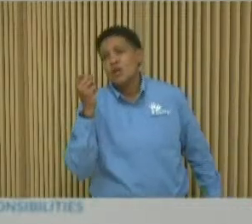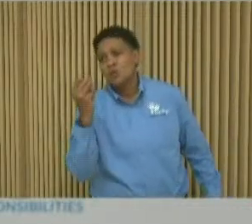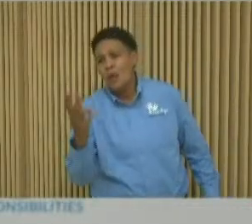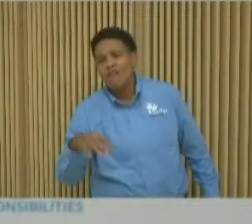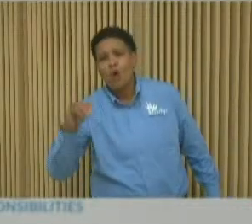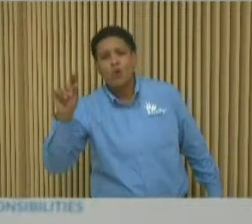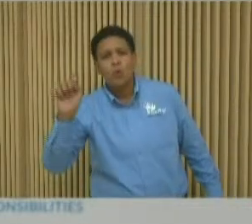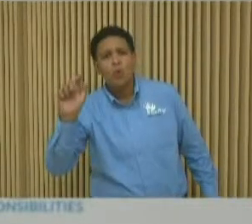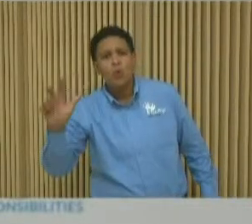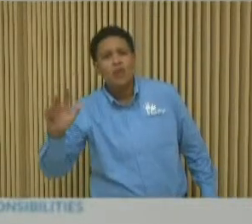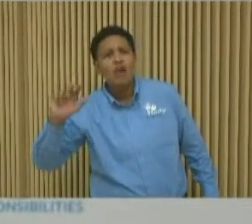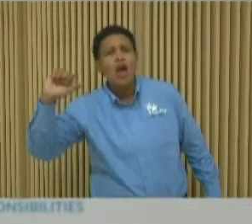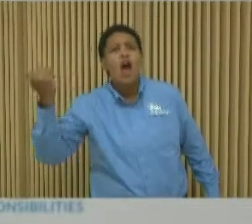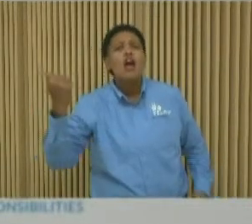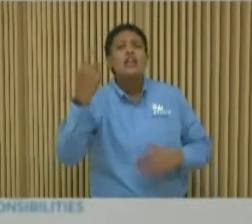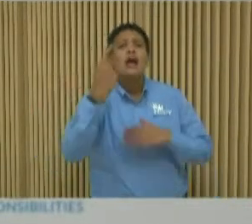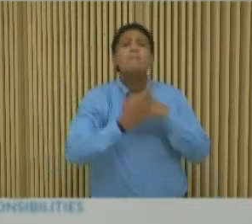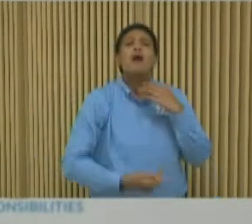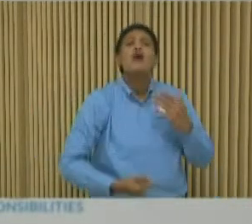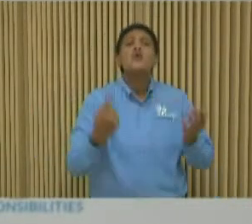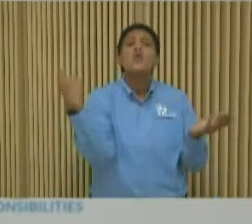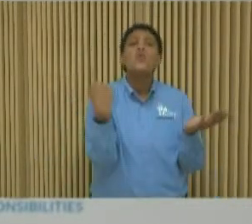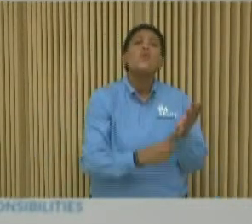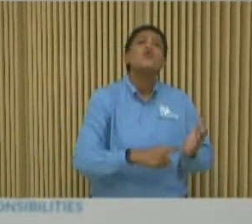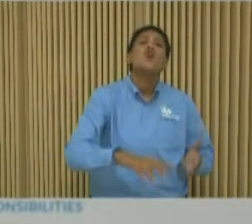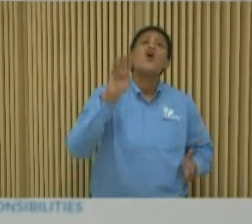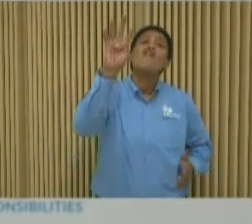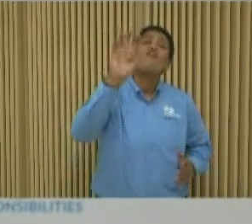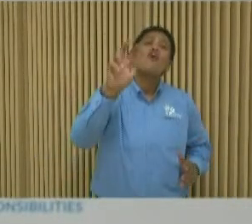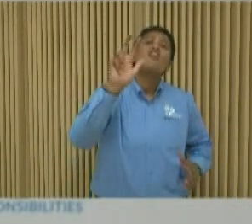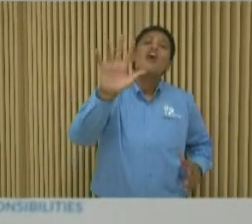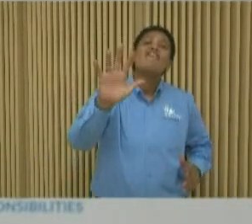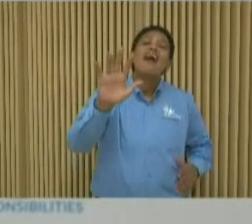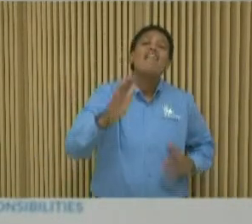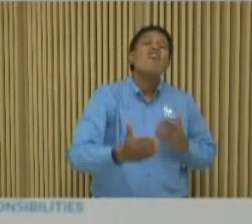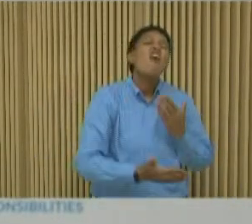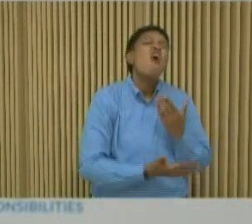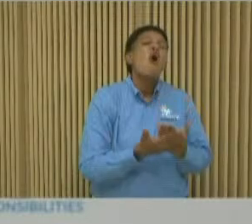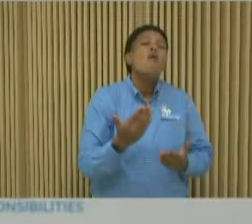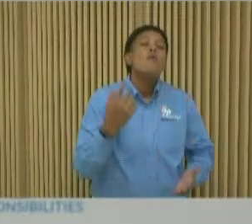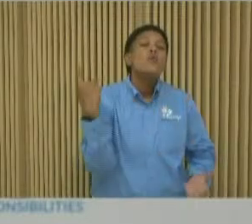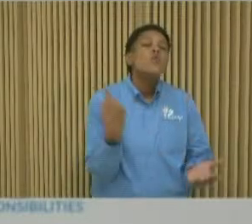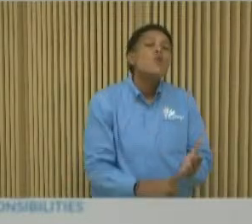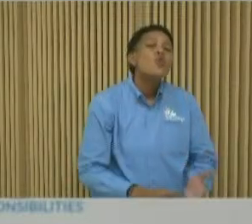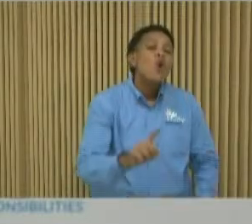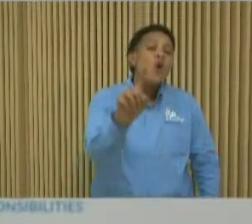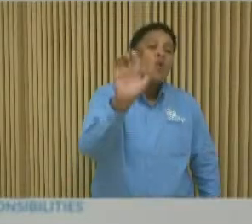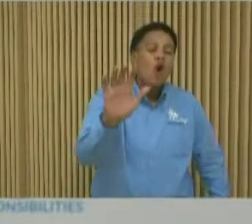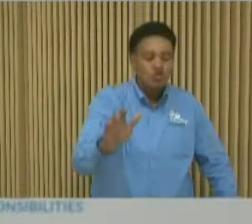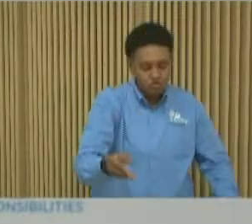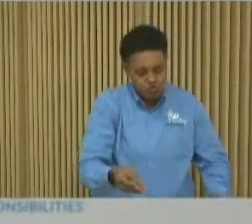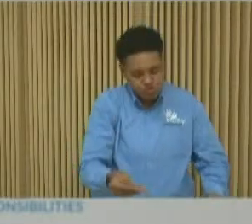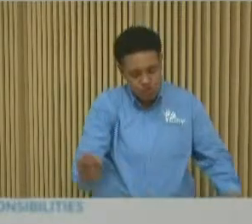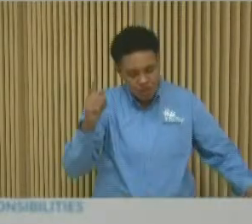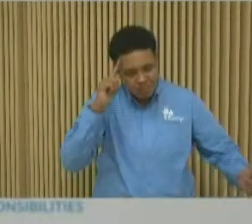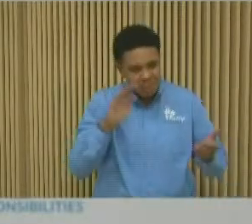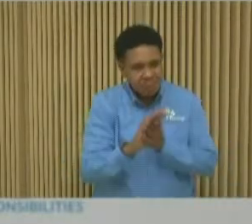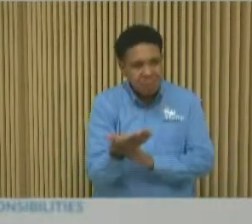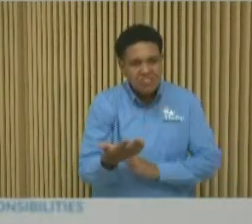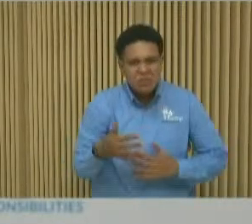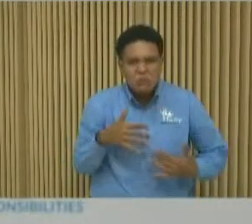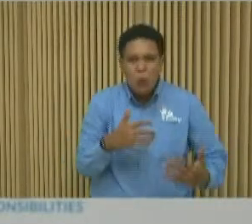parishes, there were 1435 cases, and almost 1,100 were settled peacefully.